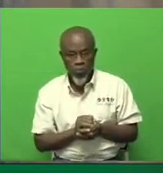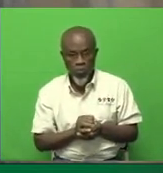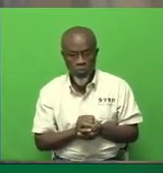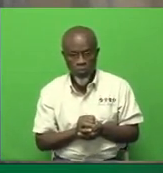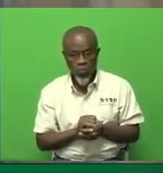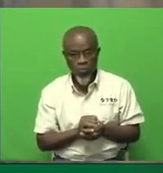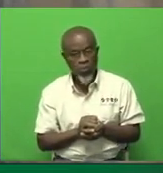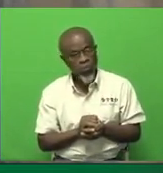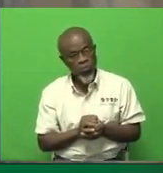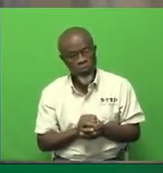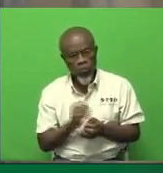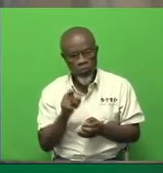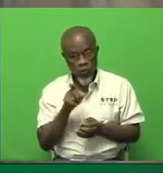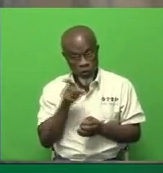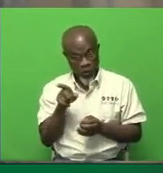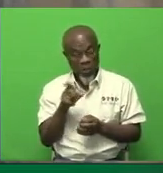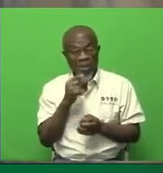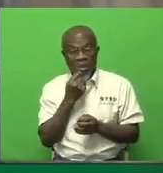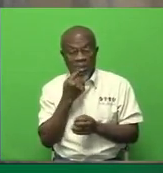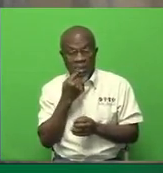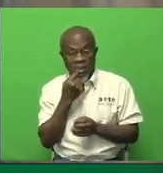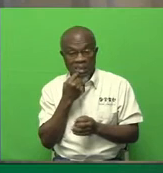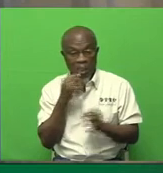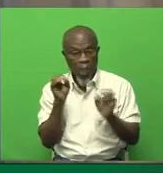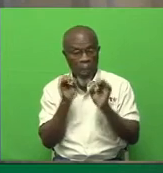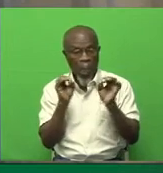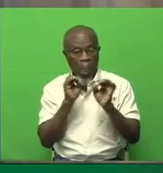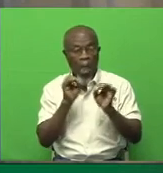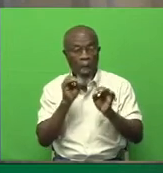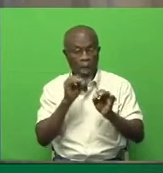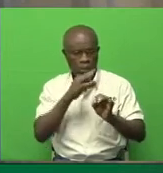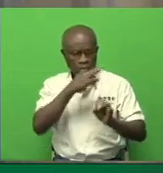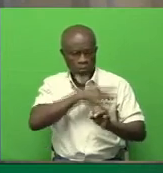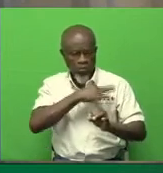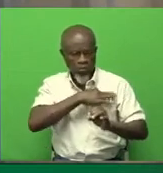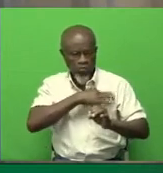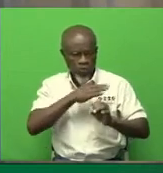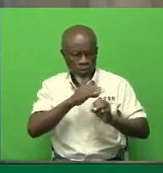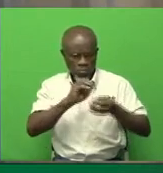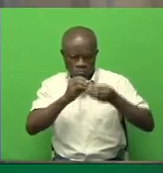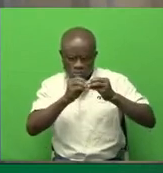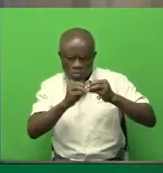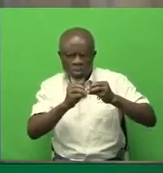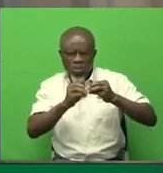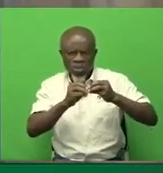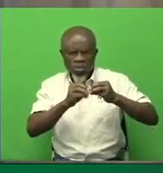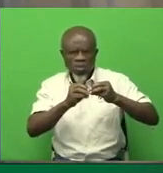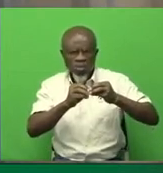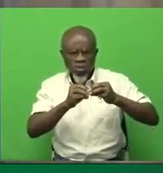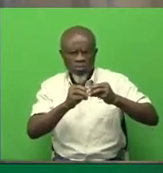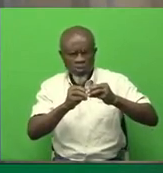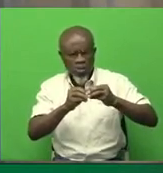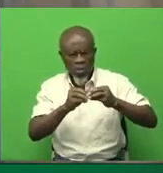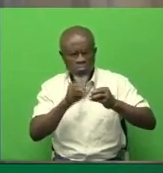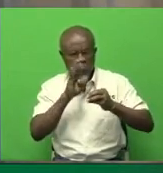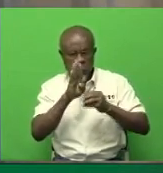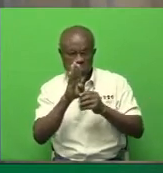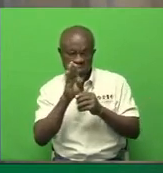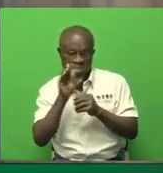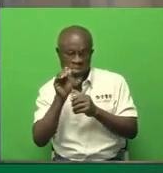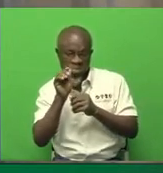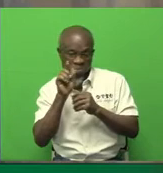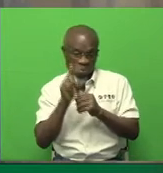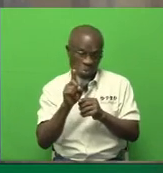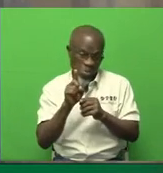non-investment investment rates of ba1 and ba2 for 2021 so he wouldn't sing about that not